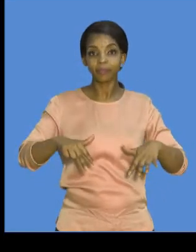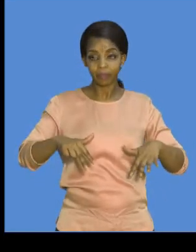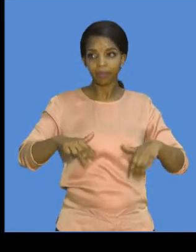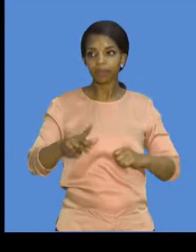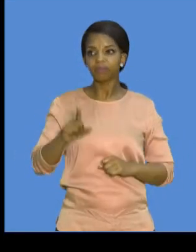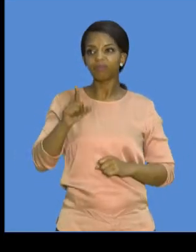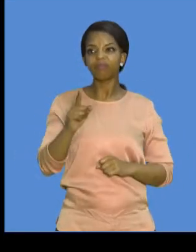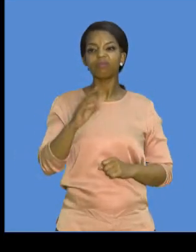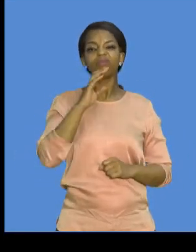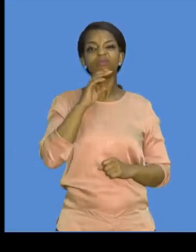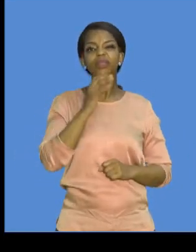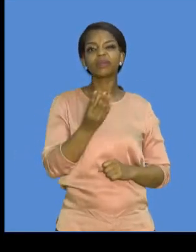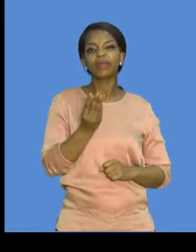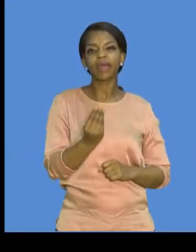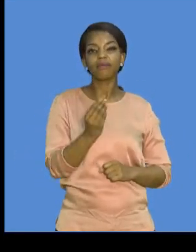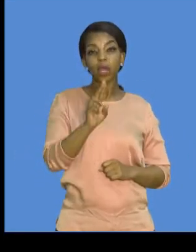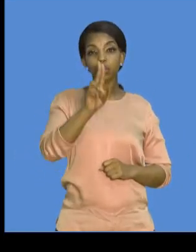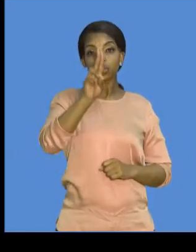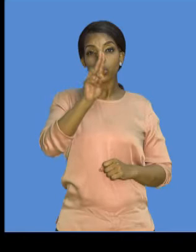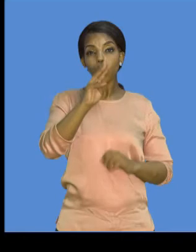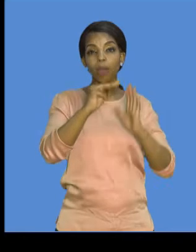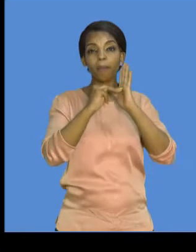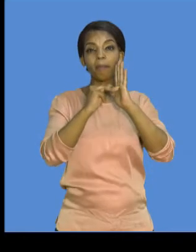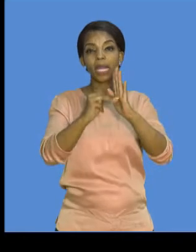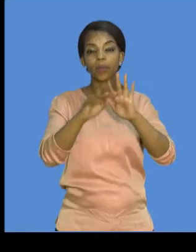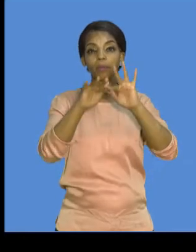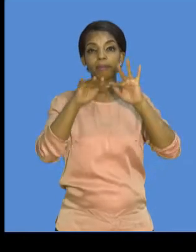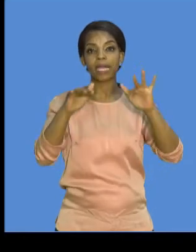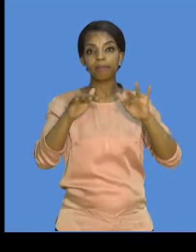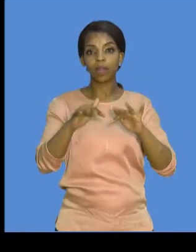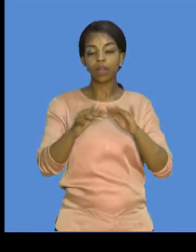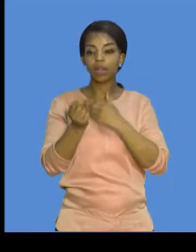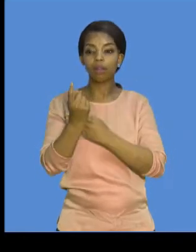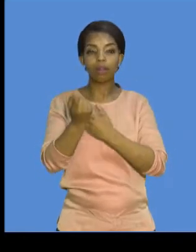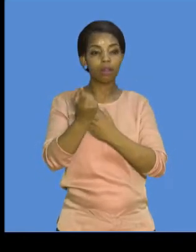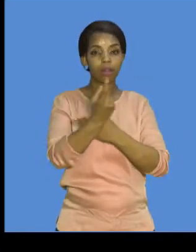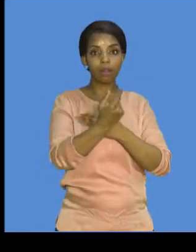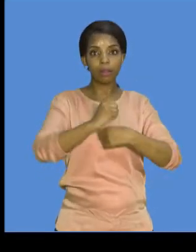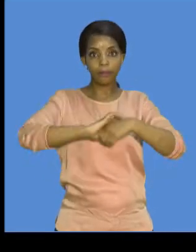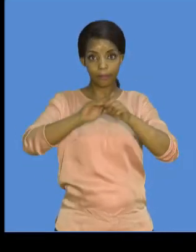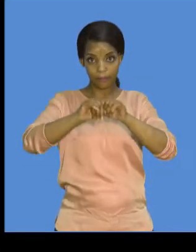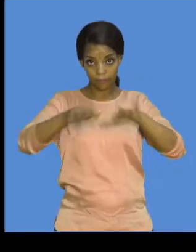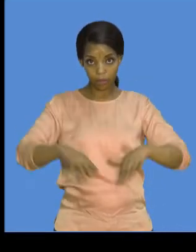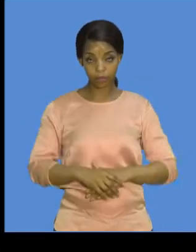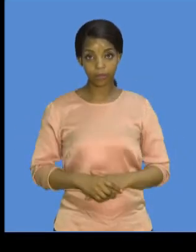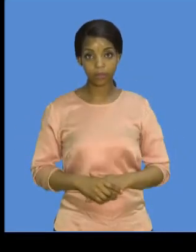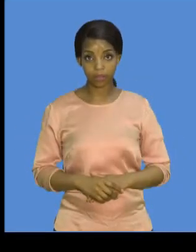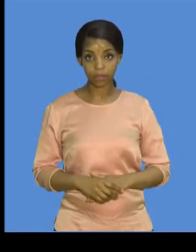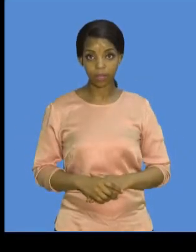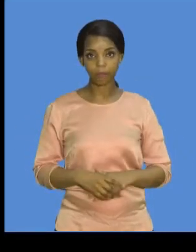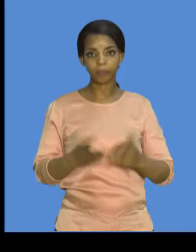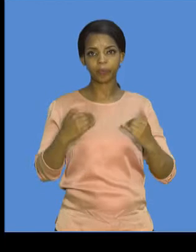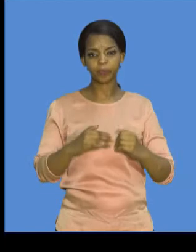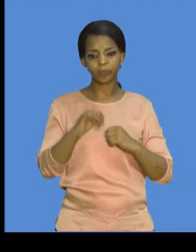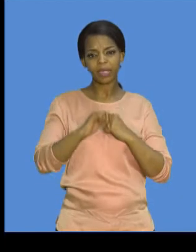2 million number of cases. And then from the August until September there, you can